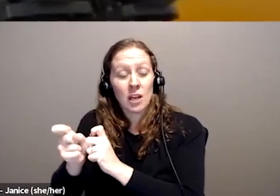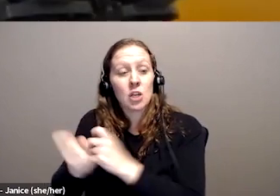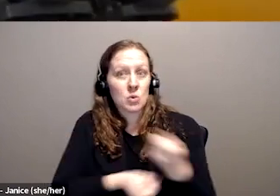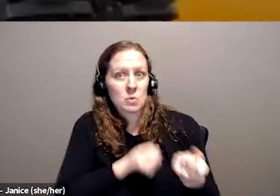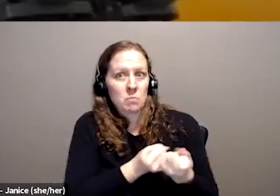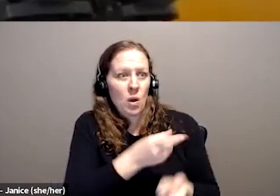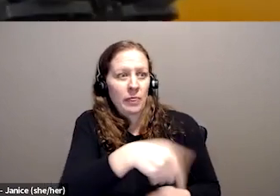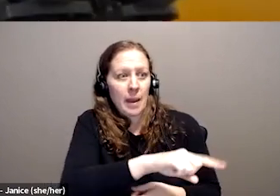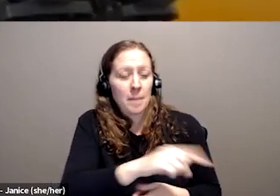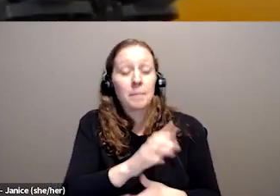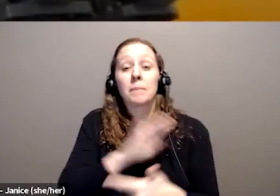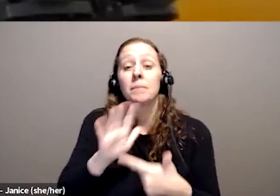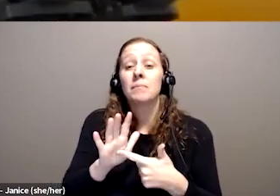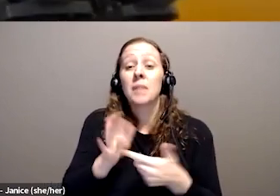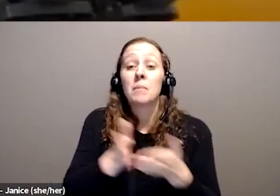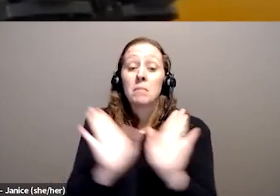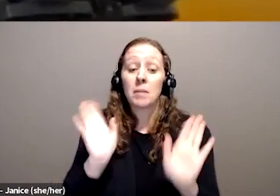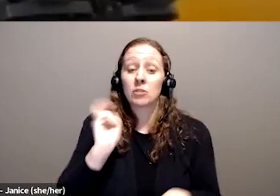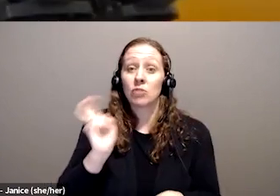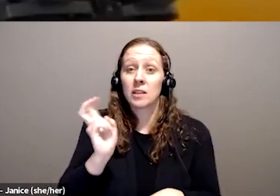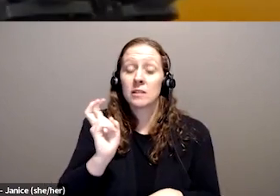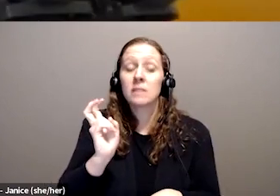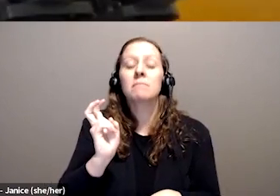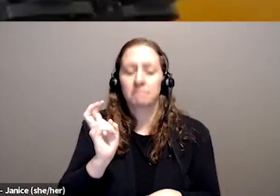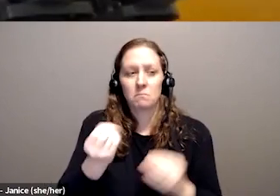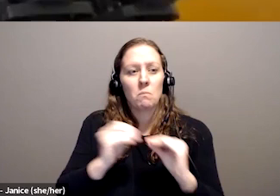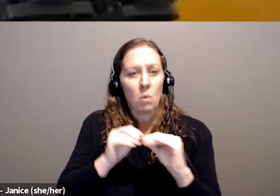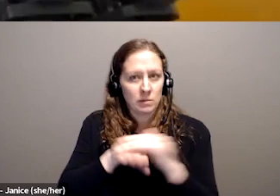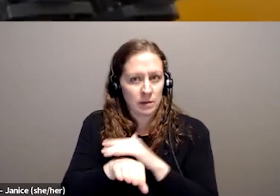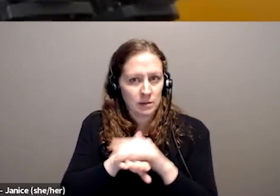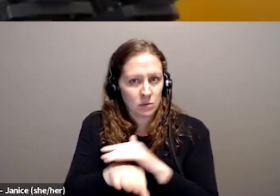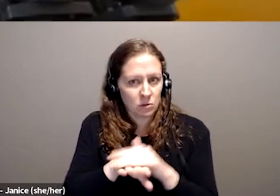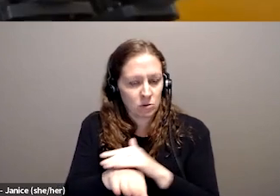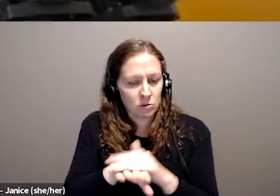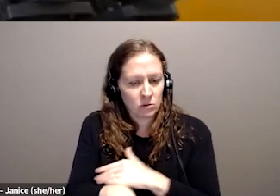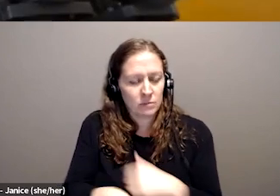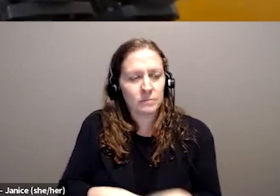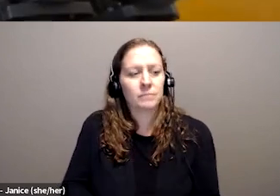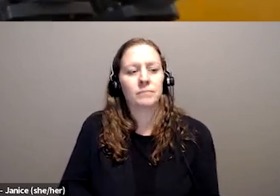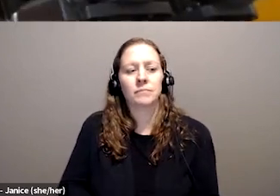Make public transit more accessible for people with disabilities.